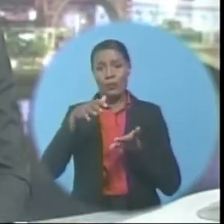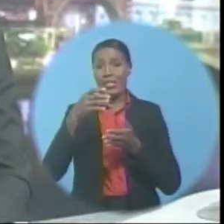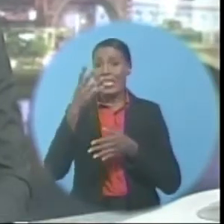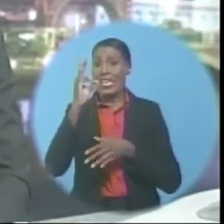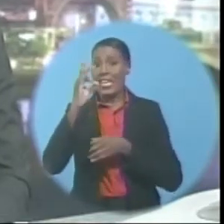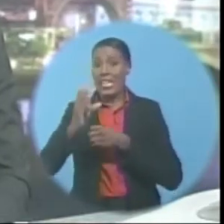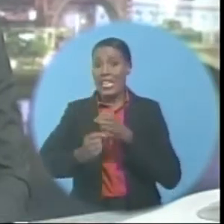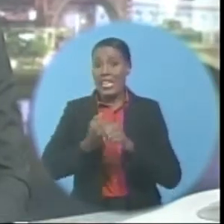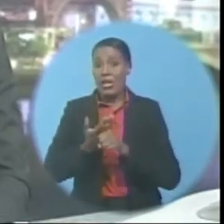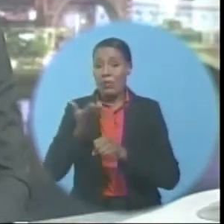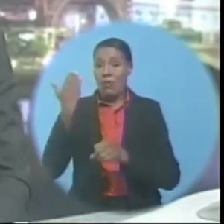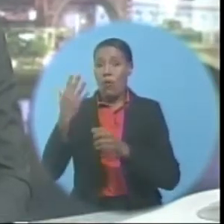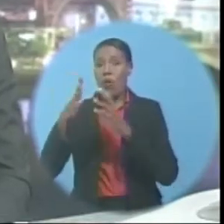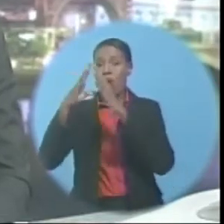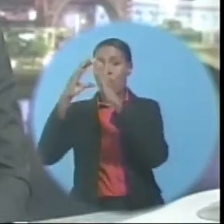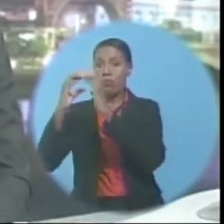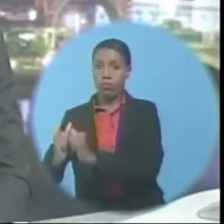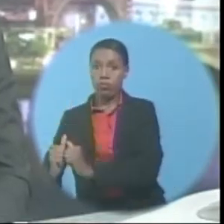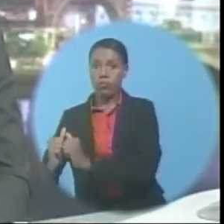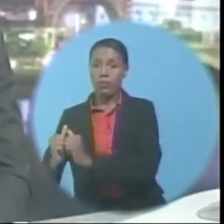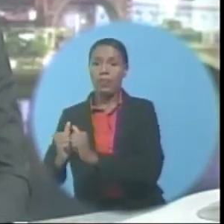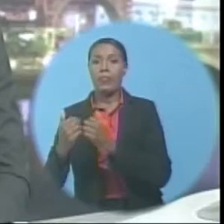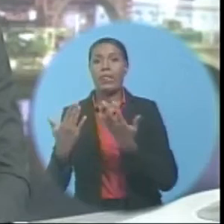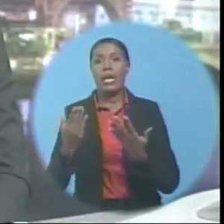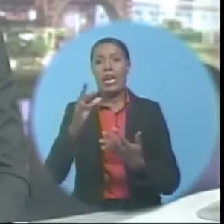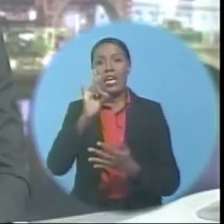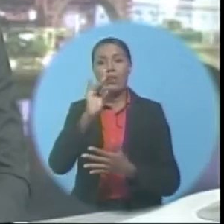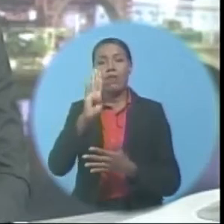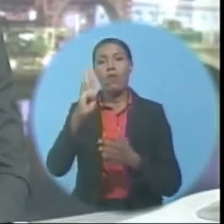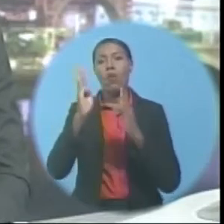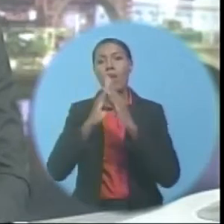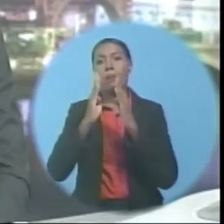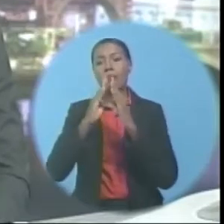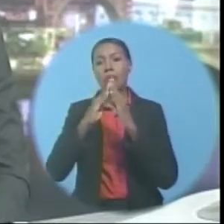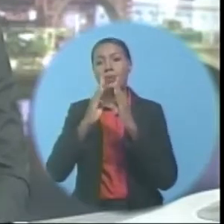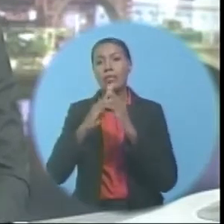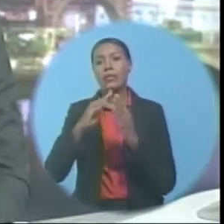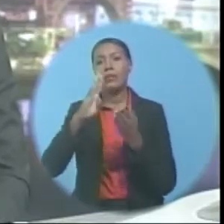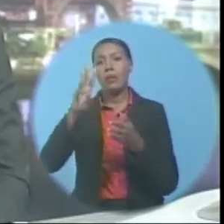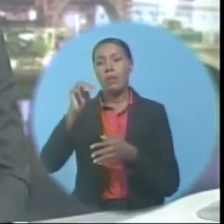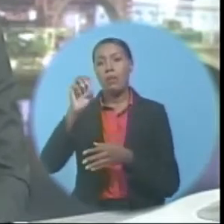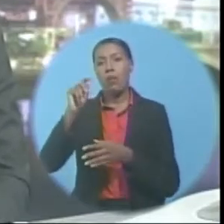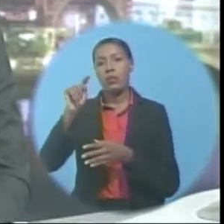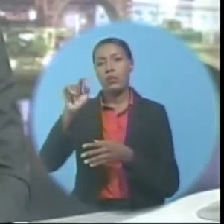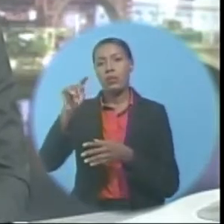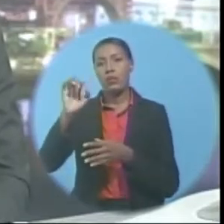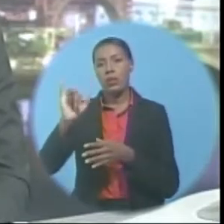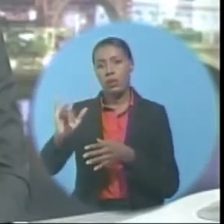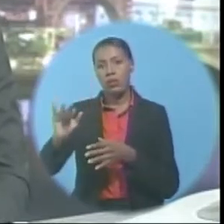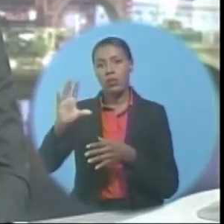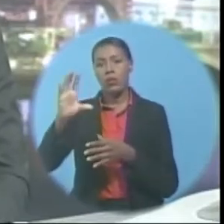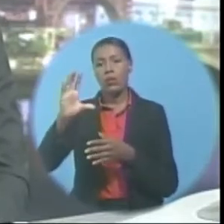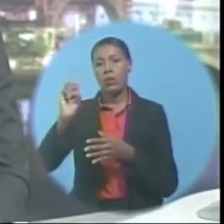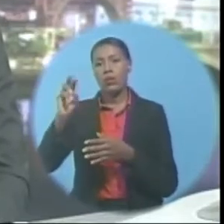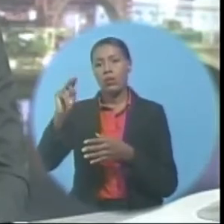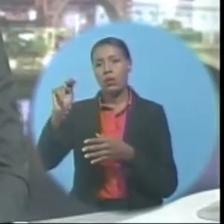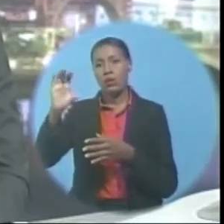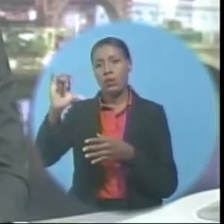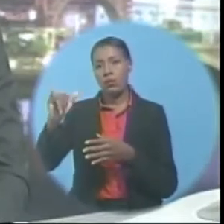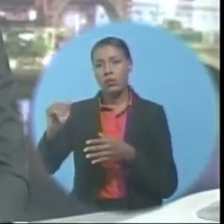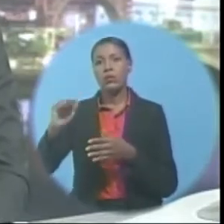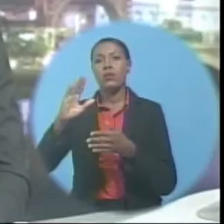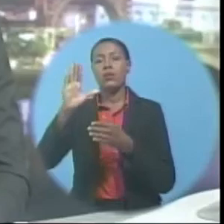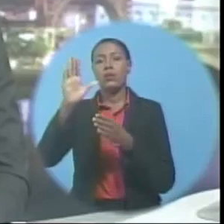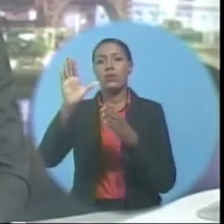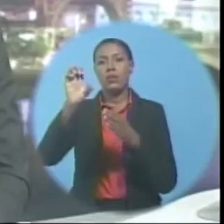years after the company collapsed. Coming out of the 84th meeting of the Monetary Council of the Eastern Caribbean Central Bank in